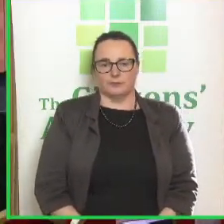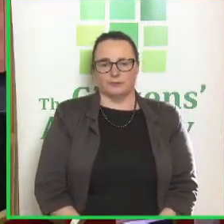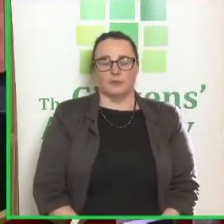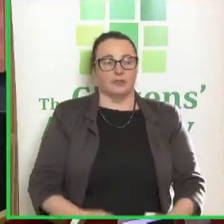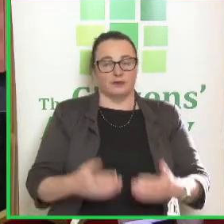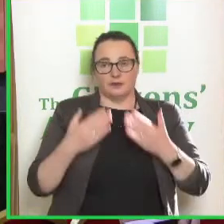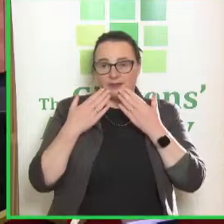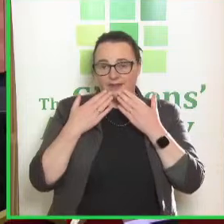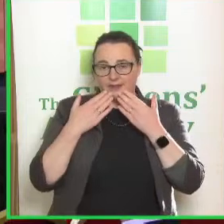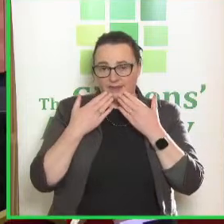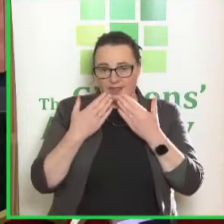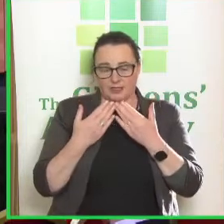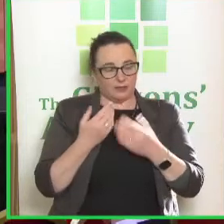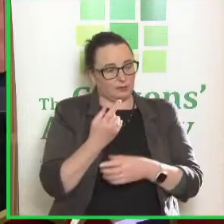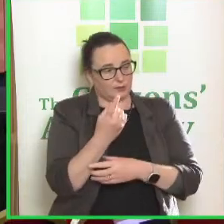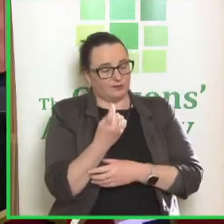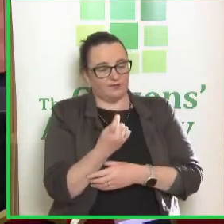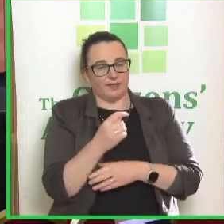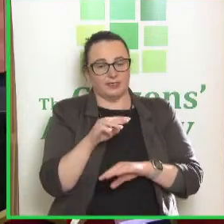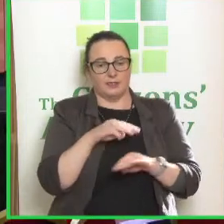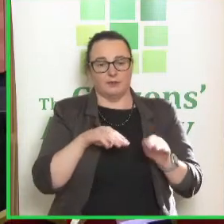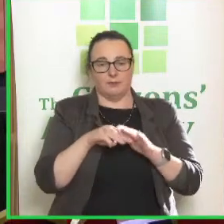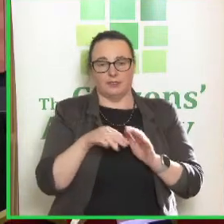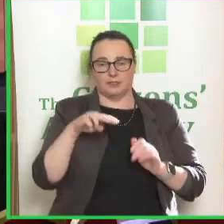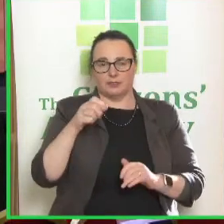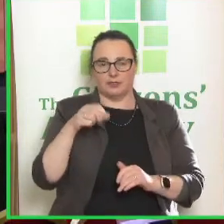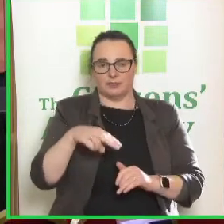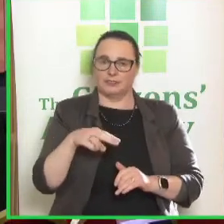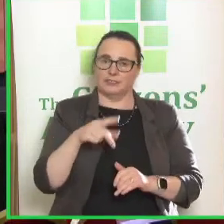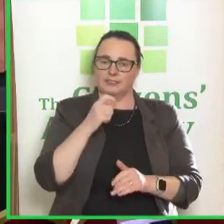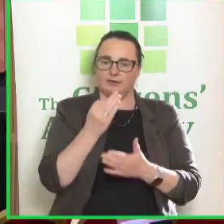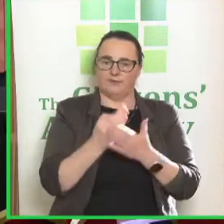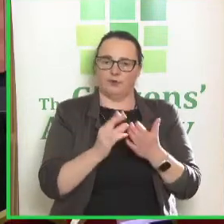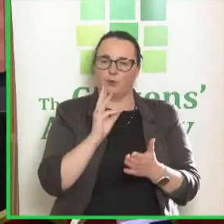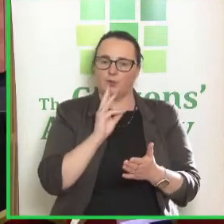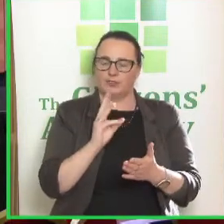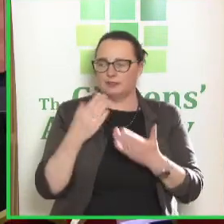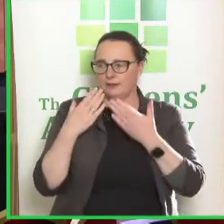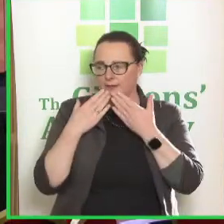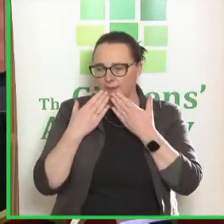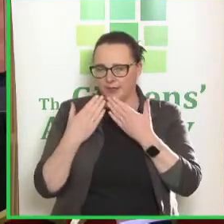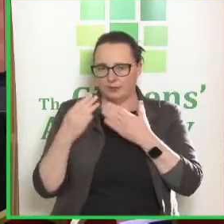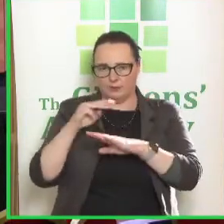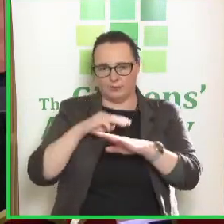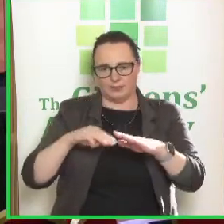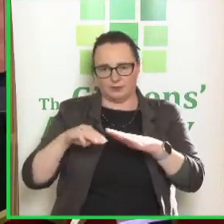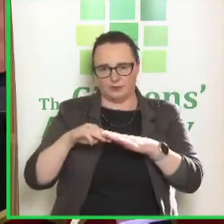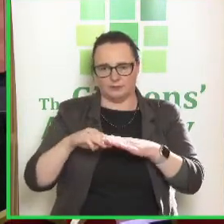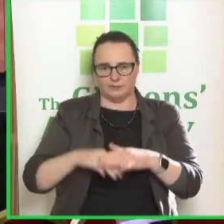Thank you. I'm now going to call on Minister Naughton to present a few words as well. Thank you. Thank you, Minister.